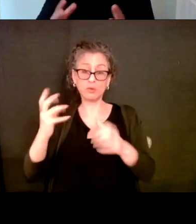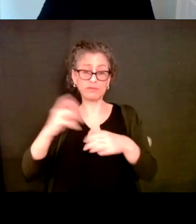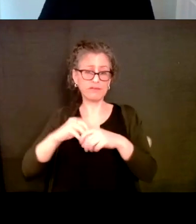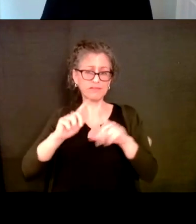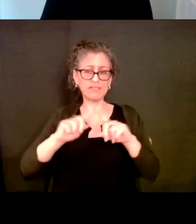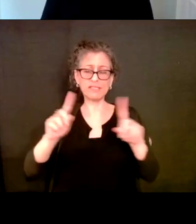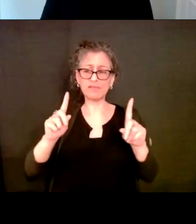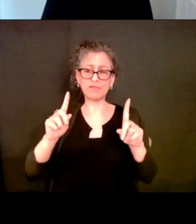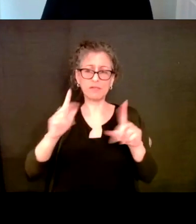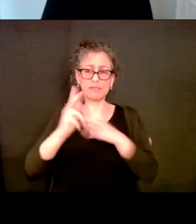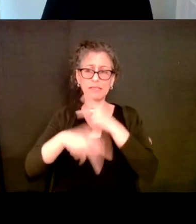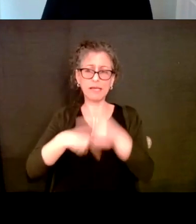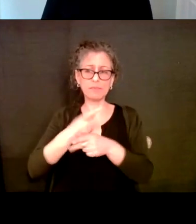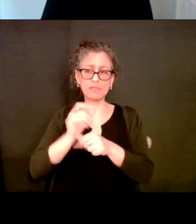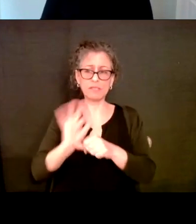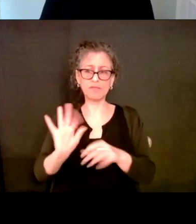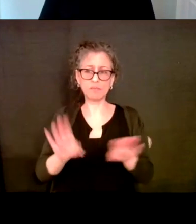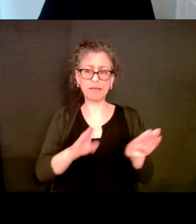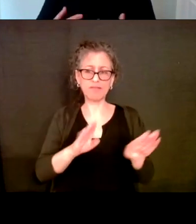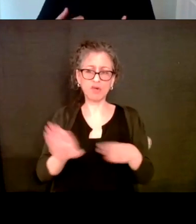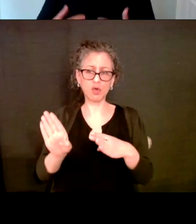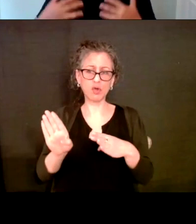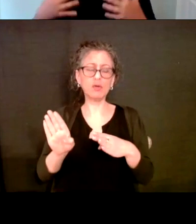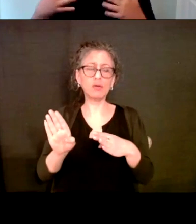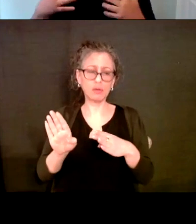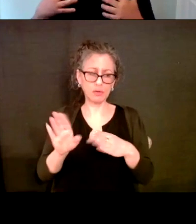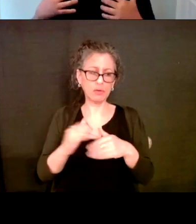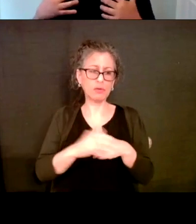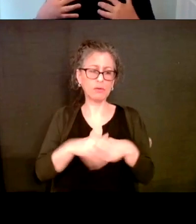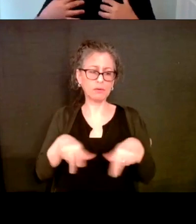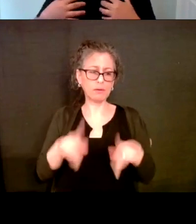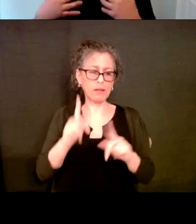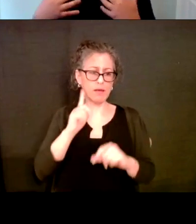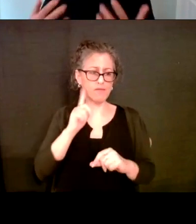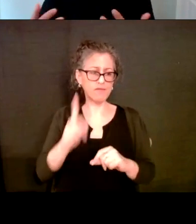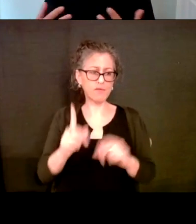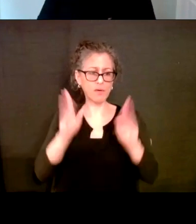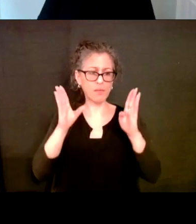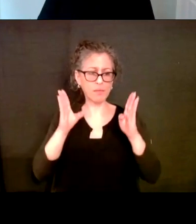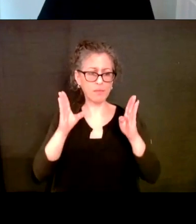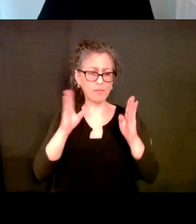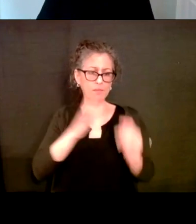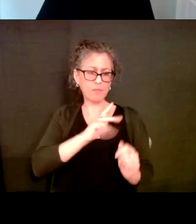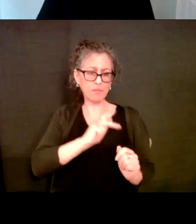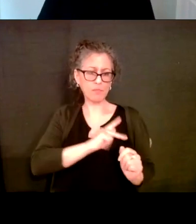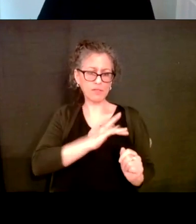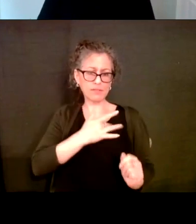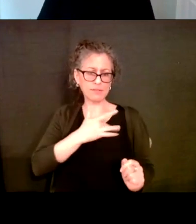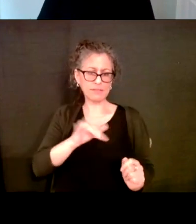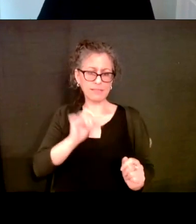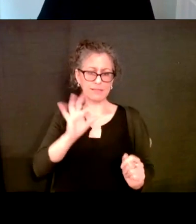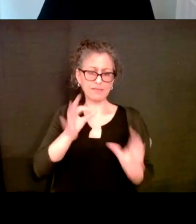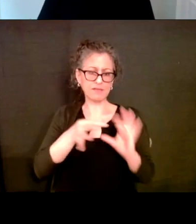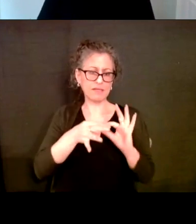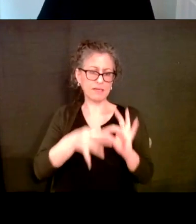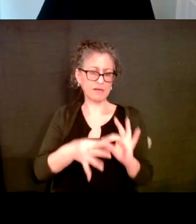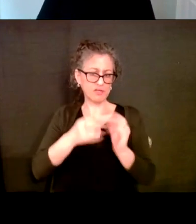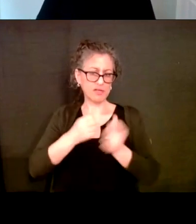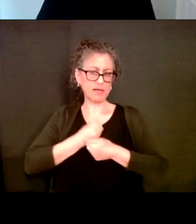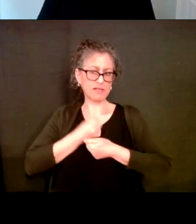different sorts of behaviors that allow for a personal sense of connection and